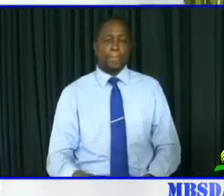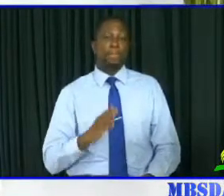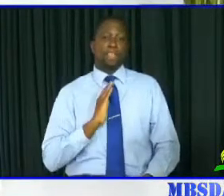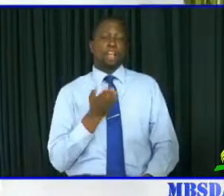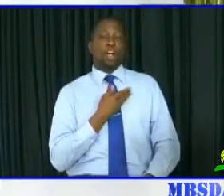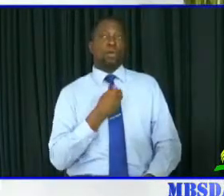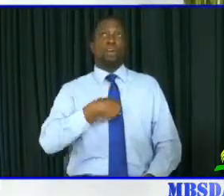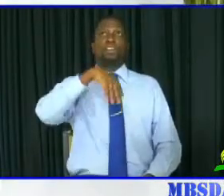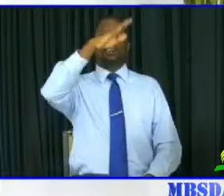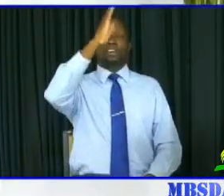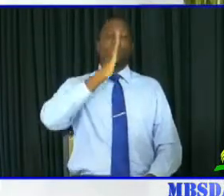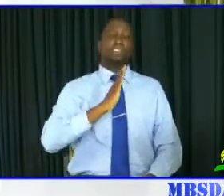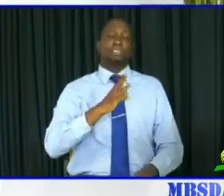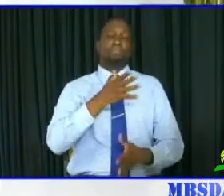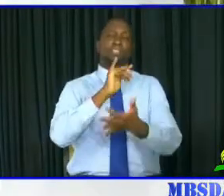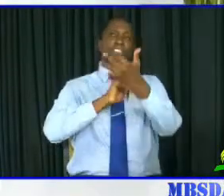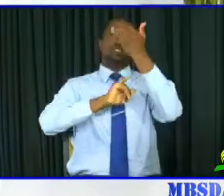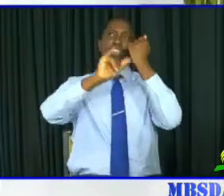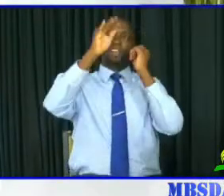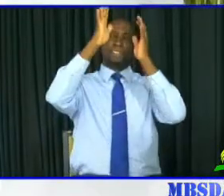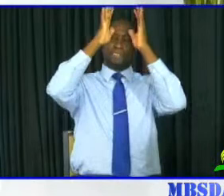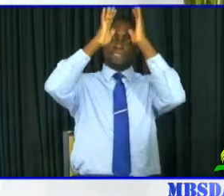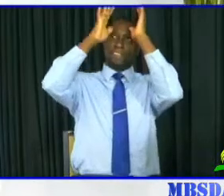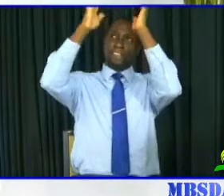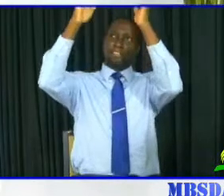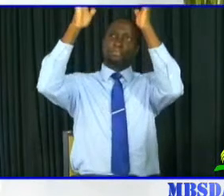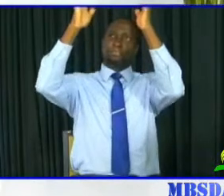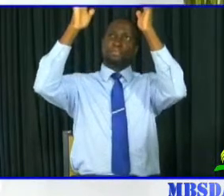Our God and eternal Father,